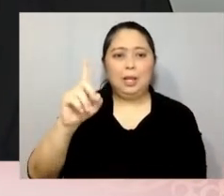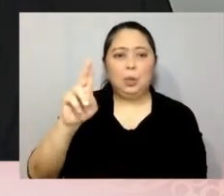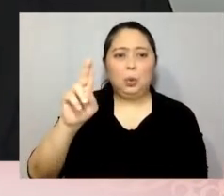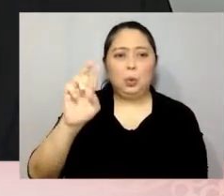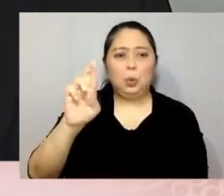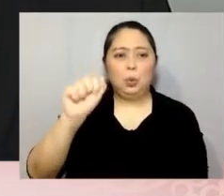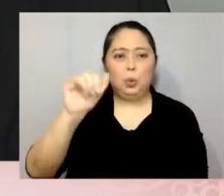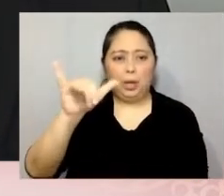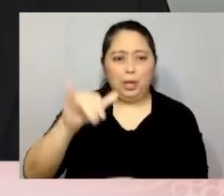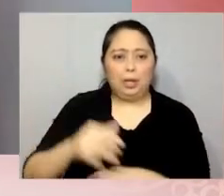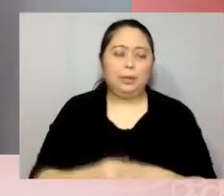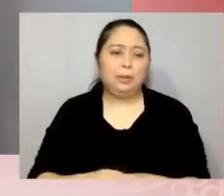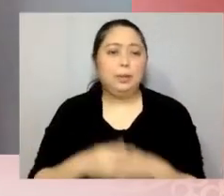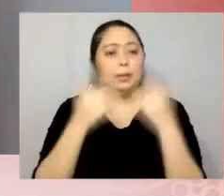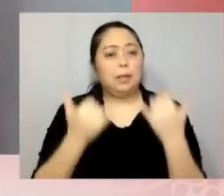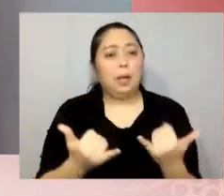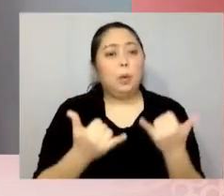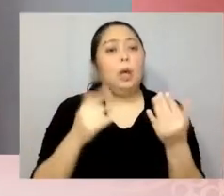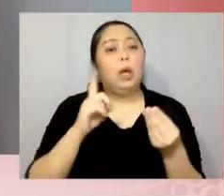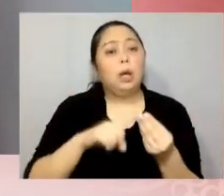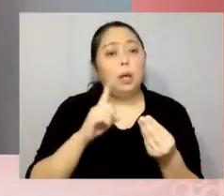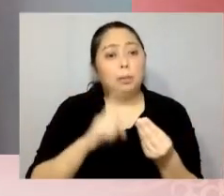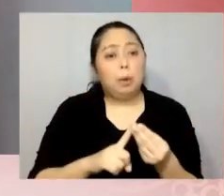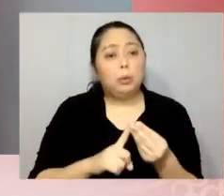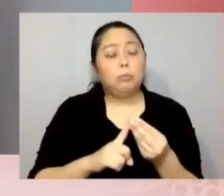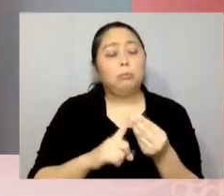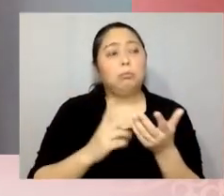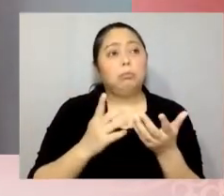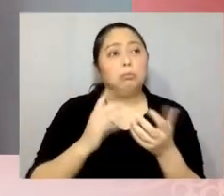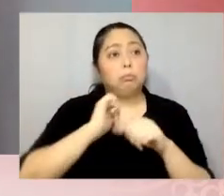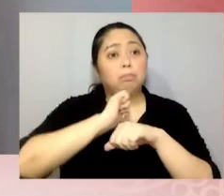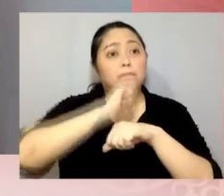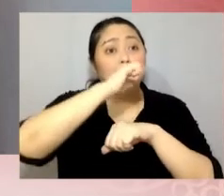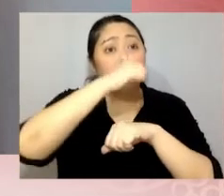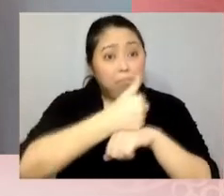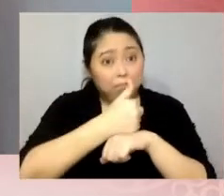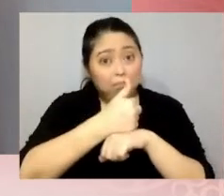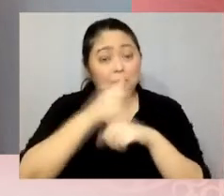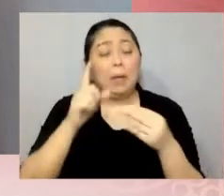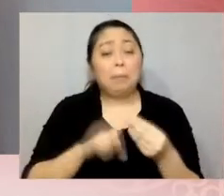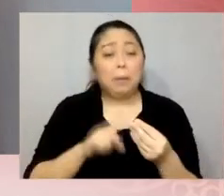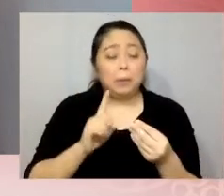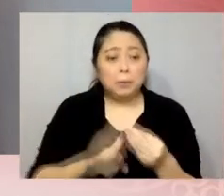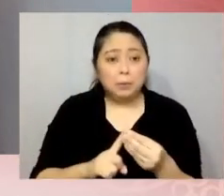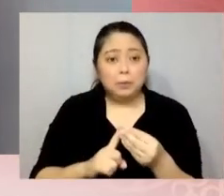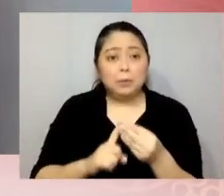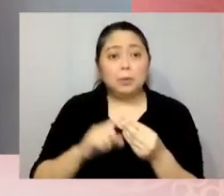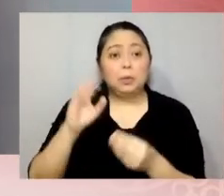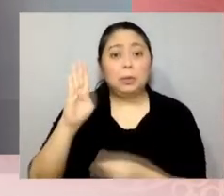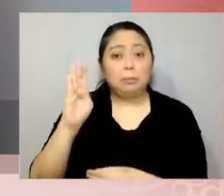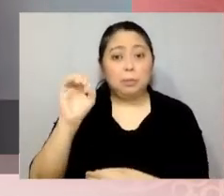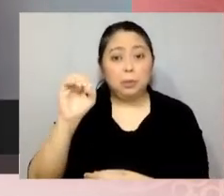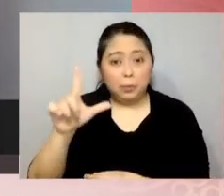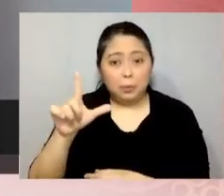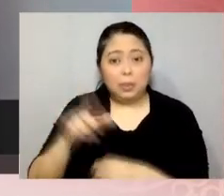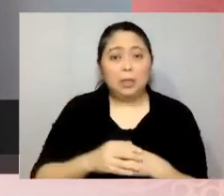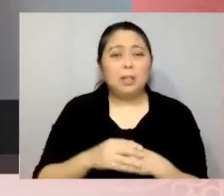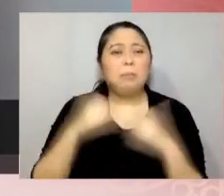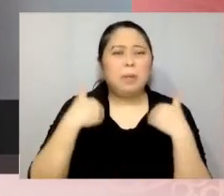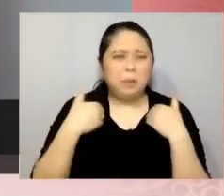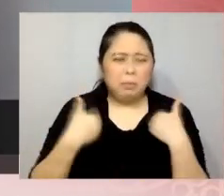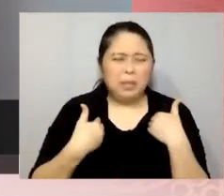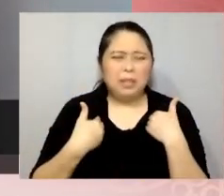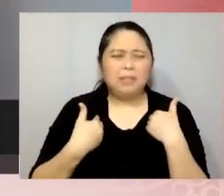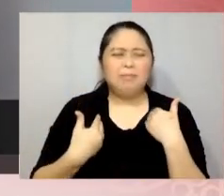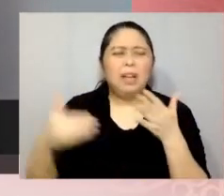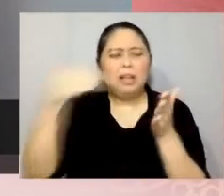welcome. Go ahead and ask your question. In the light of the implementation of these normalization tracks, for instance, ay patuloy pa rin yung